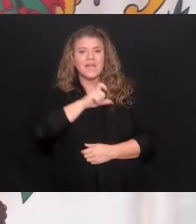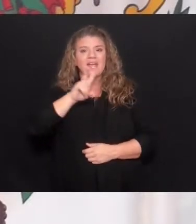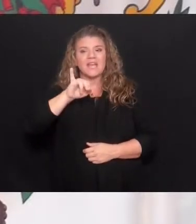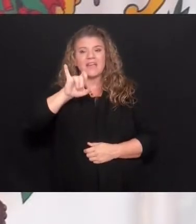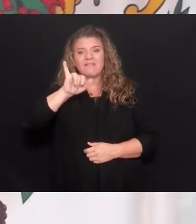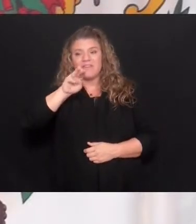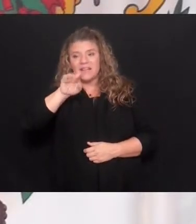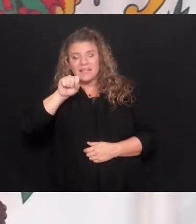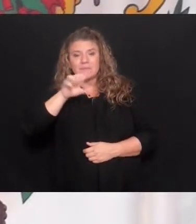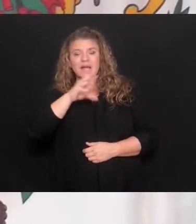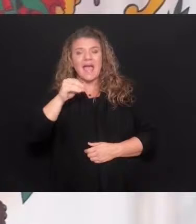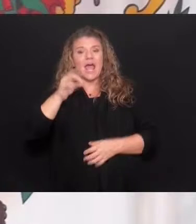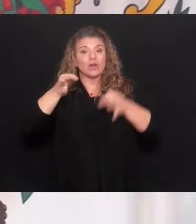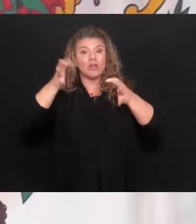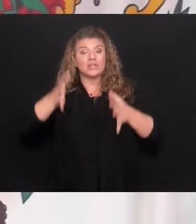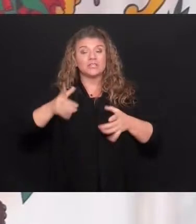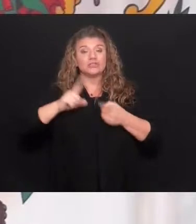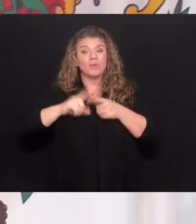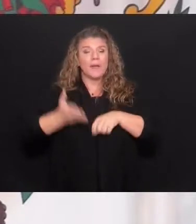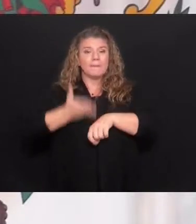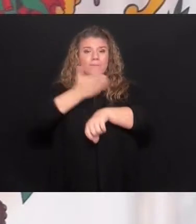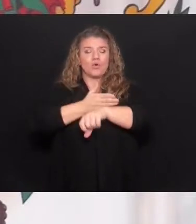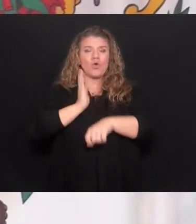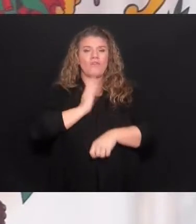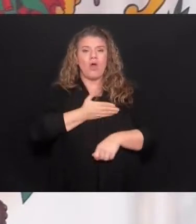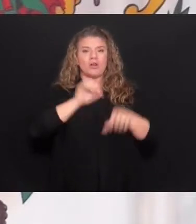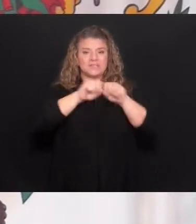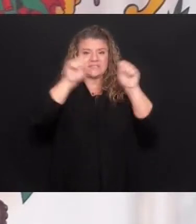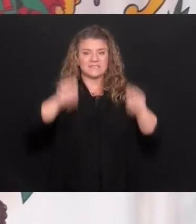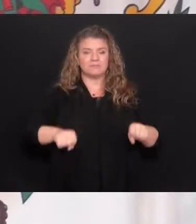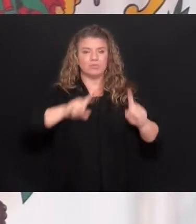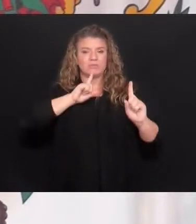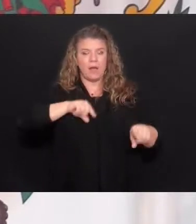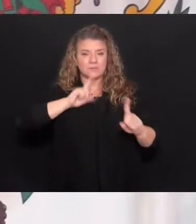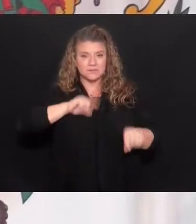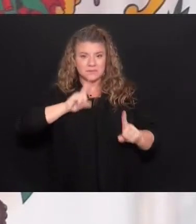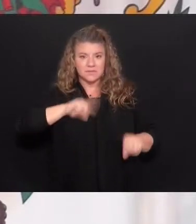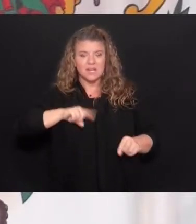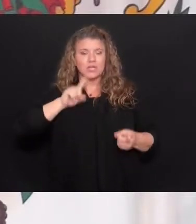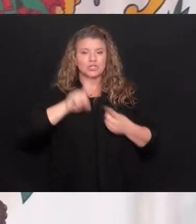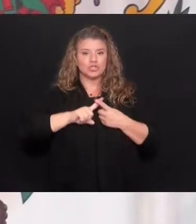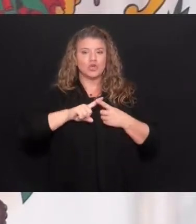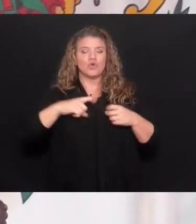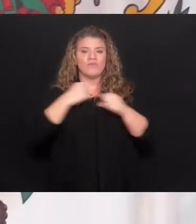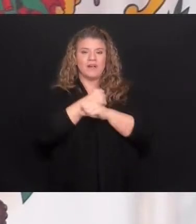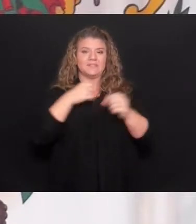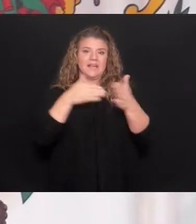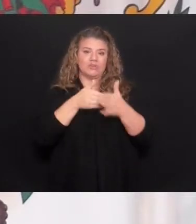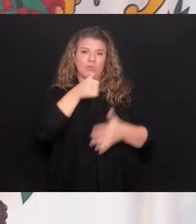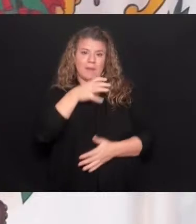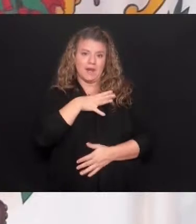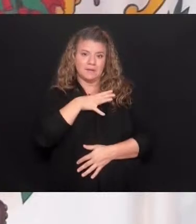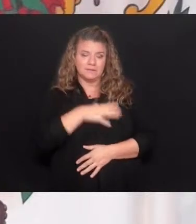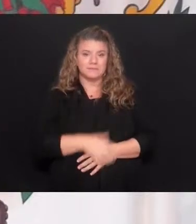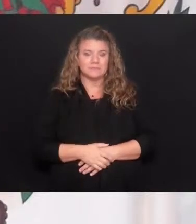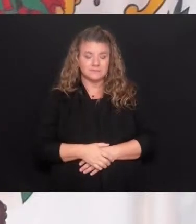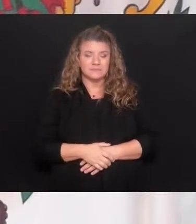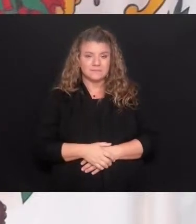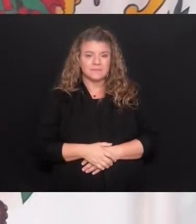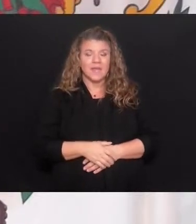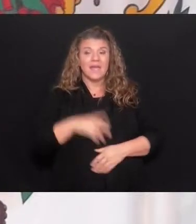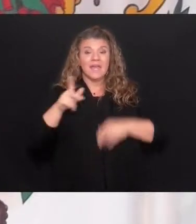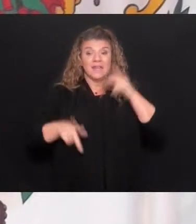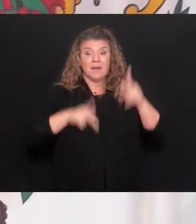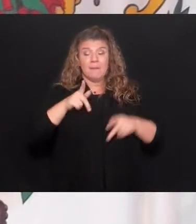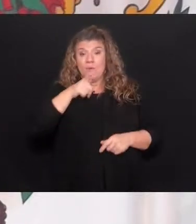prosecution to improve the criminal justice system's response to violence against women. The people who